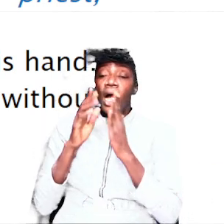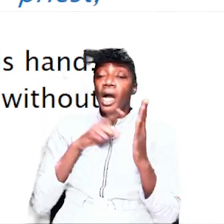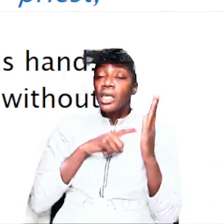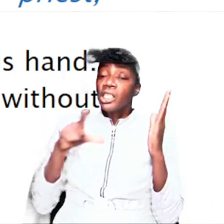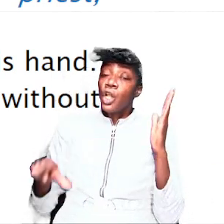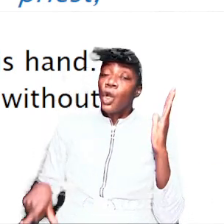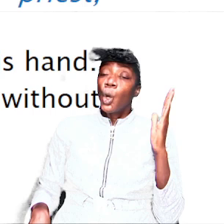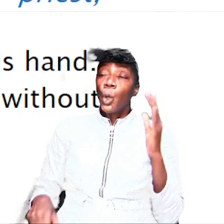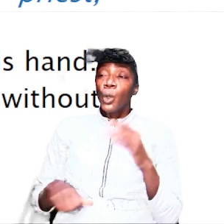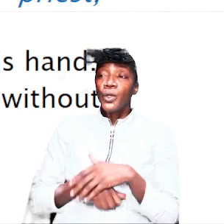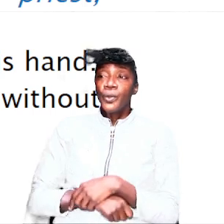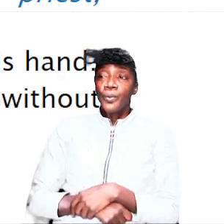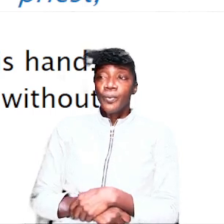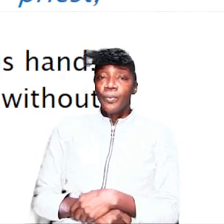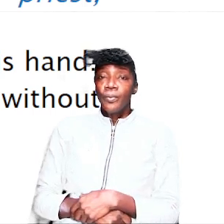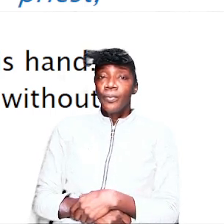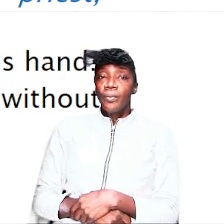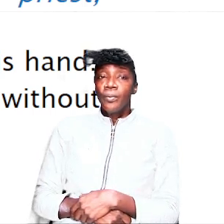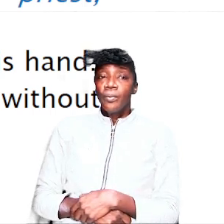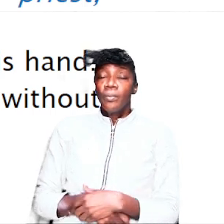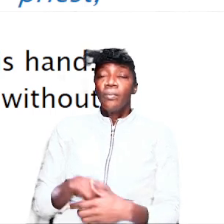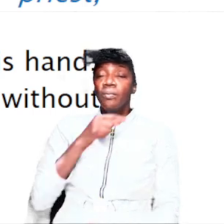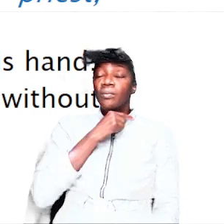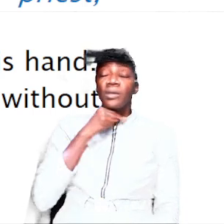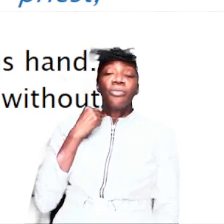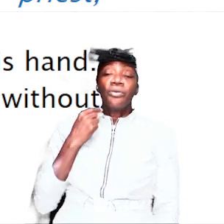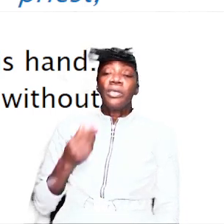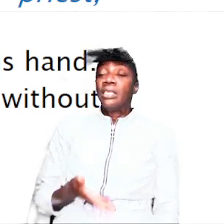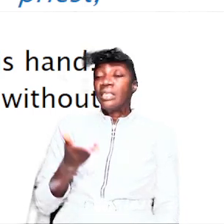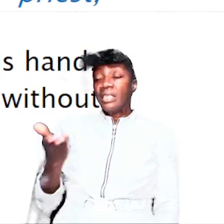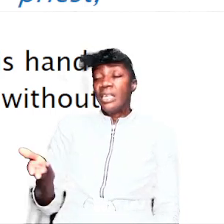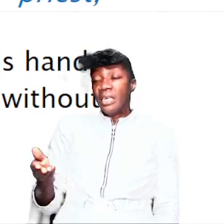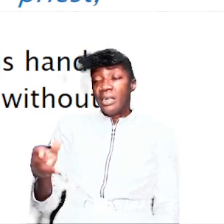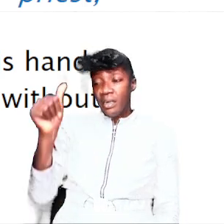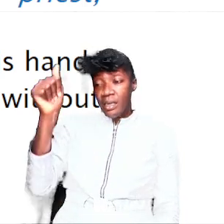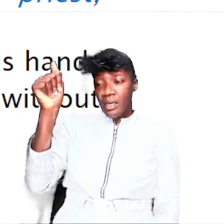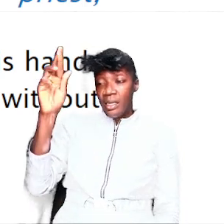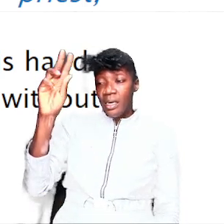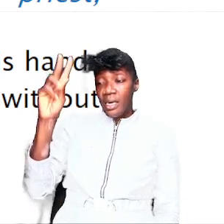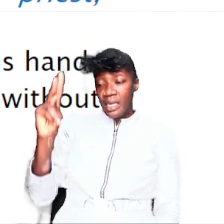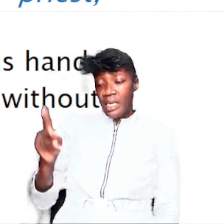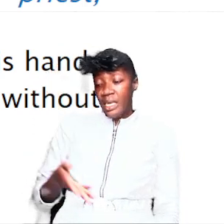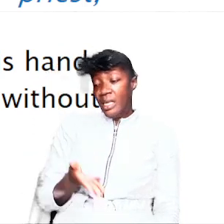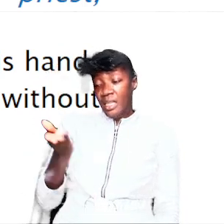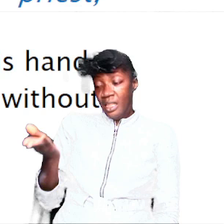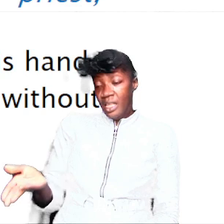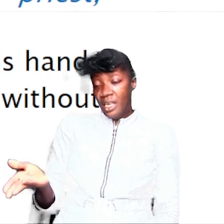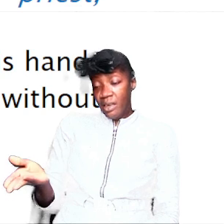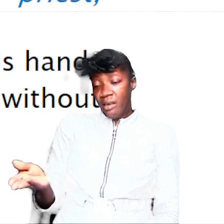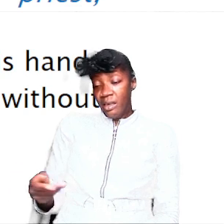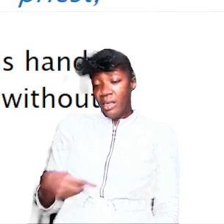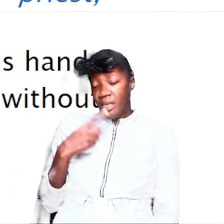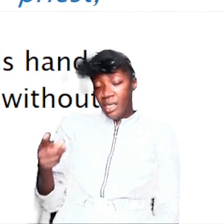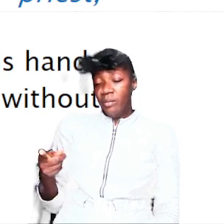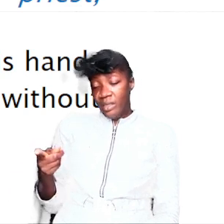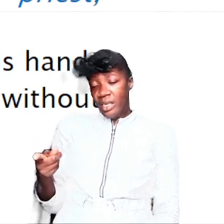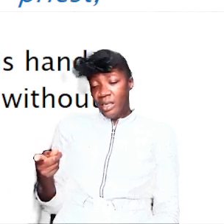Lord. The priest was there. The Ark of the Covenant was there. And he said, look here.